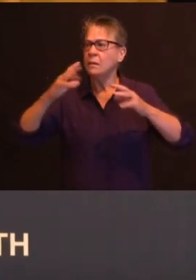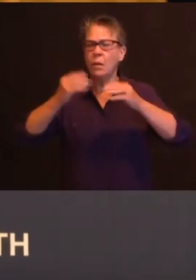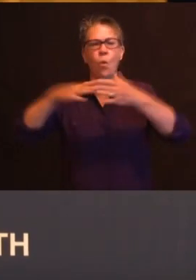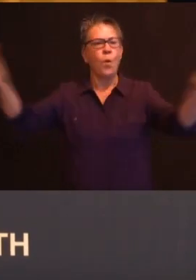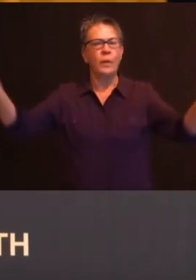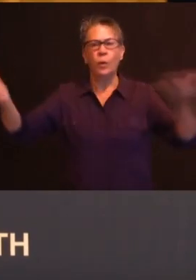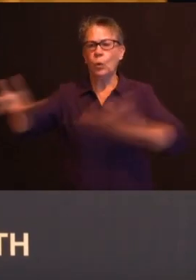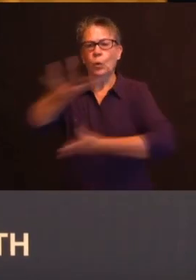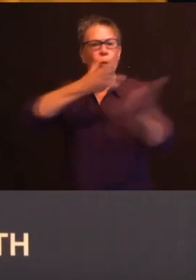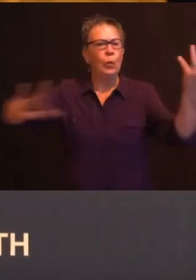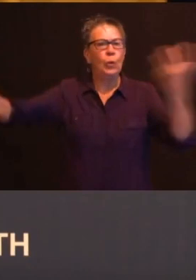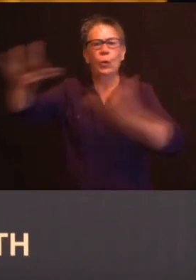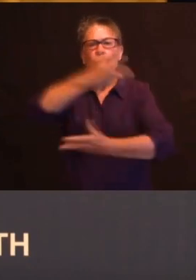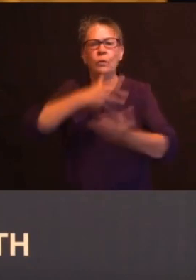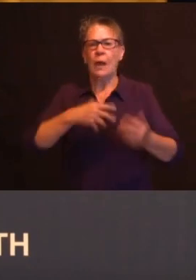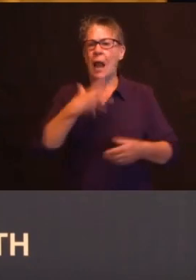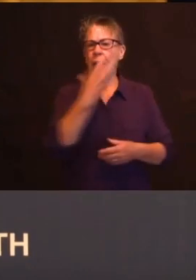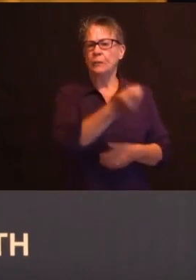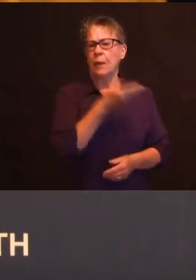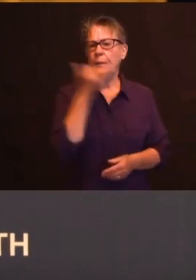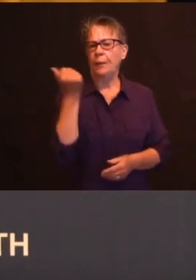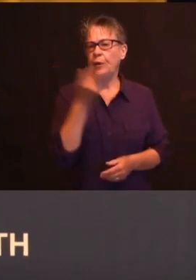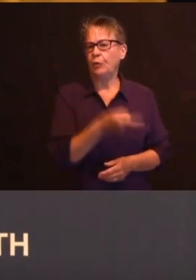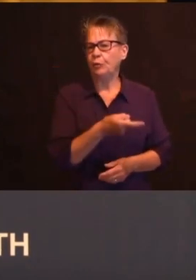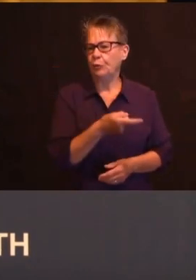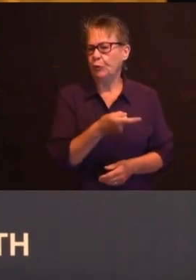We'll do everything we can through the EDA, but we